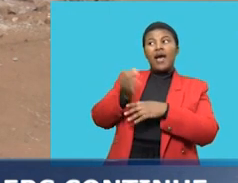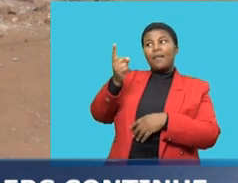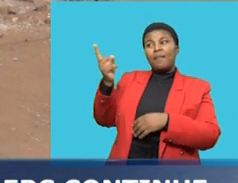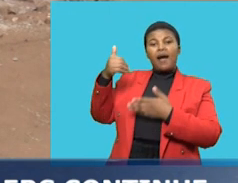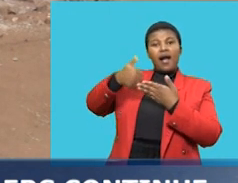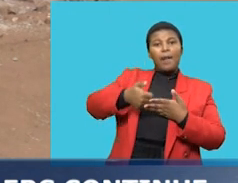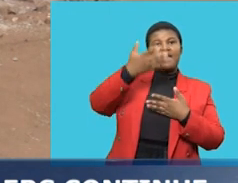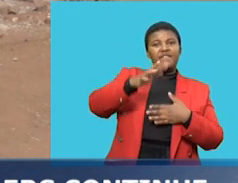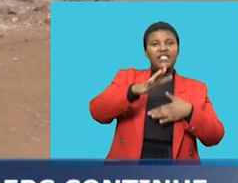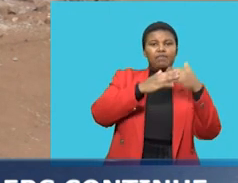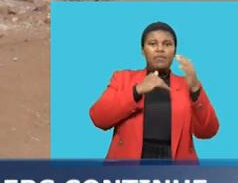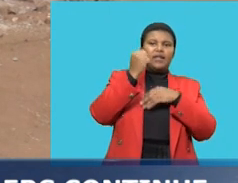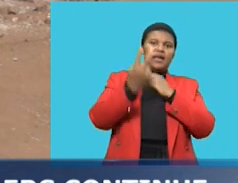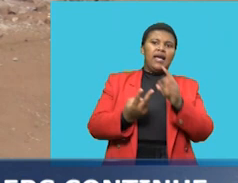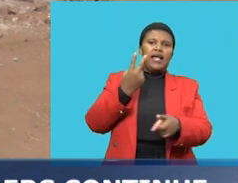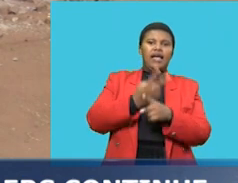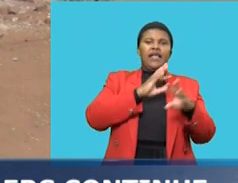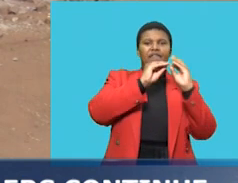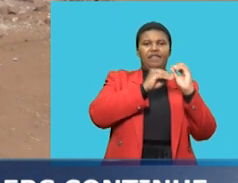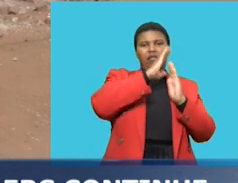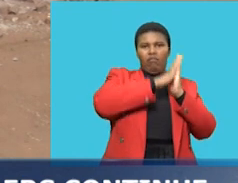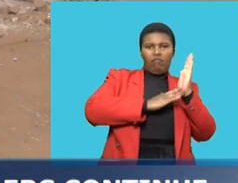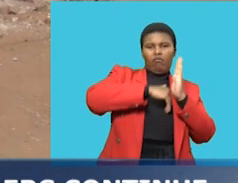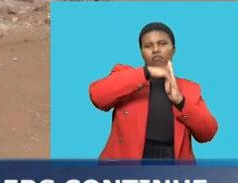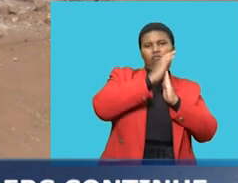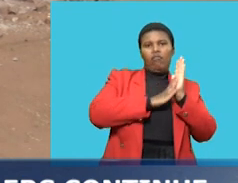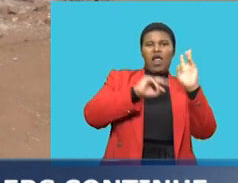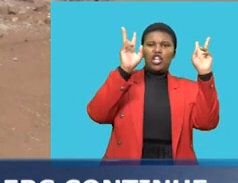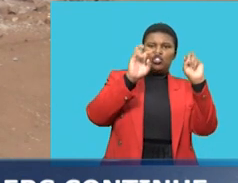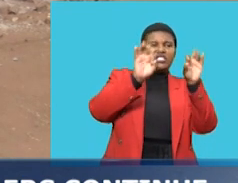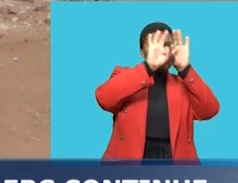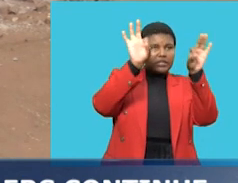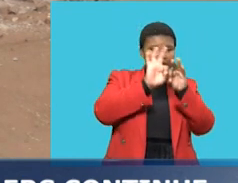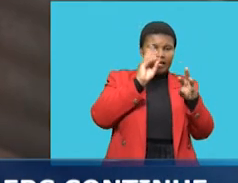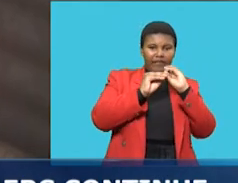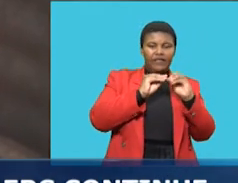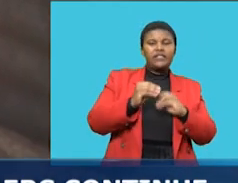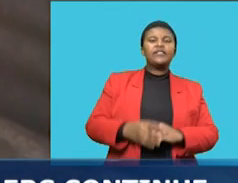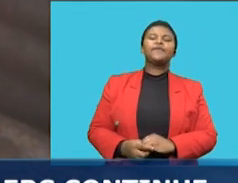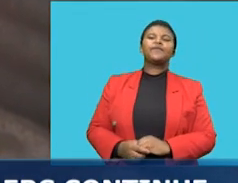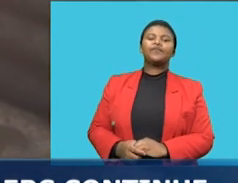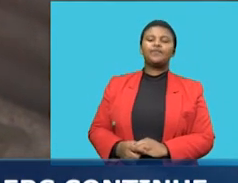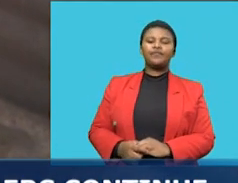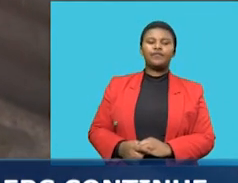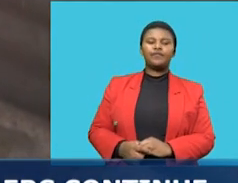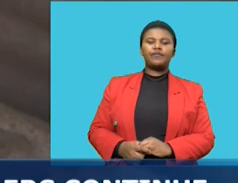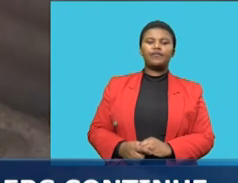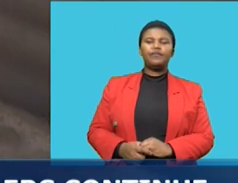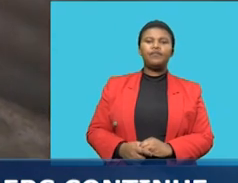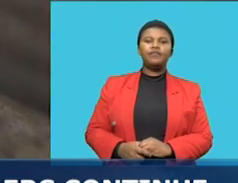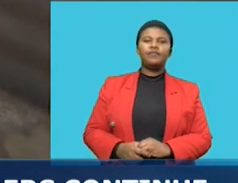to rebuild, to do plastering, electricity wiring and so forth. Izandla